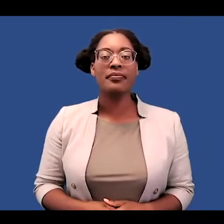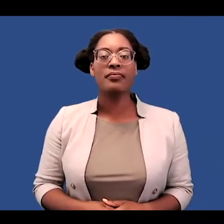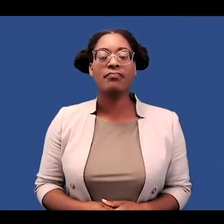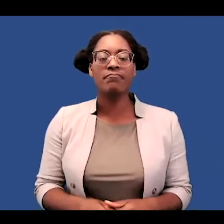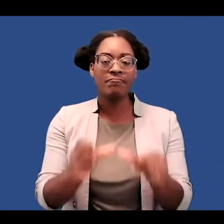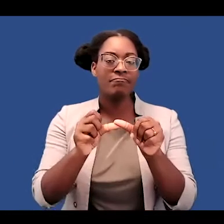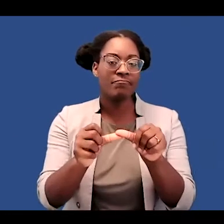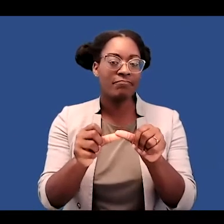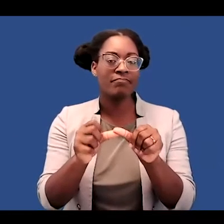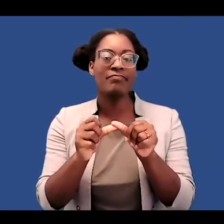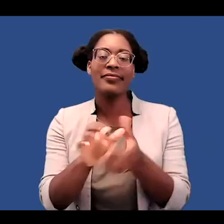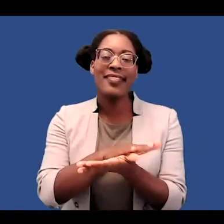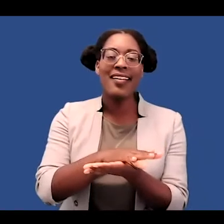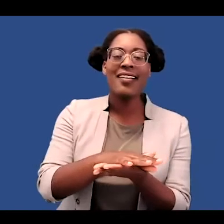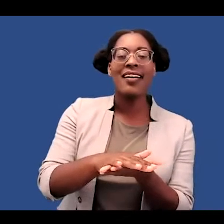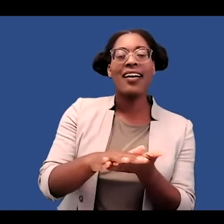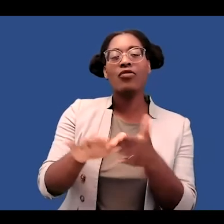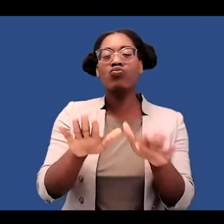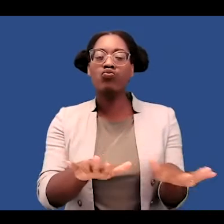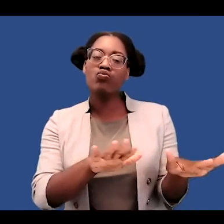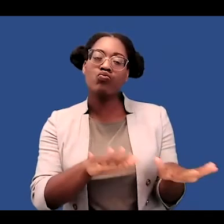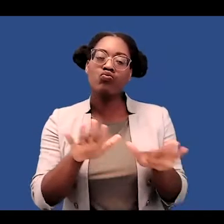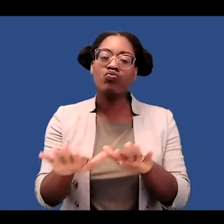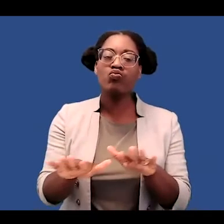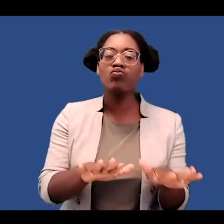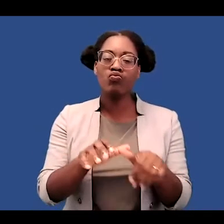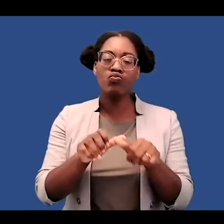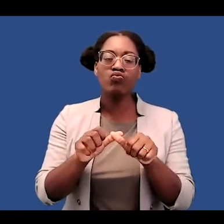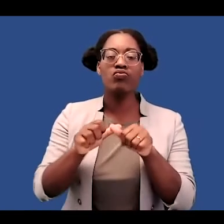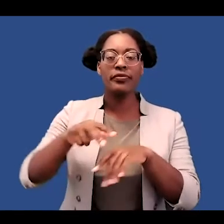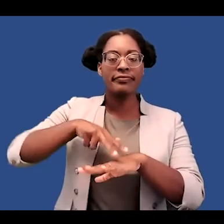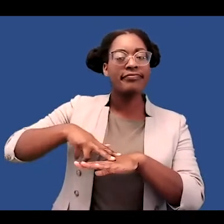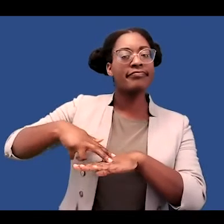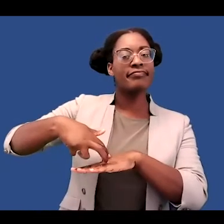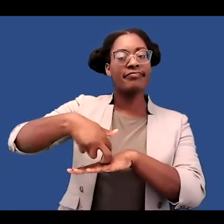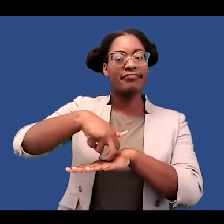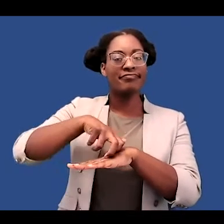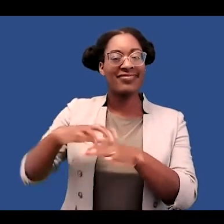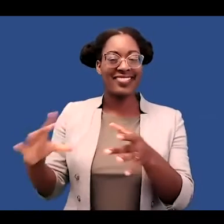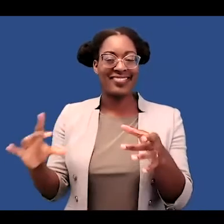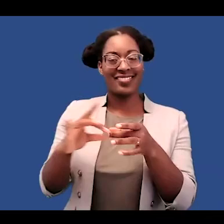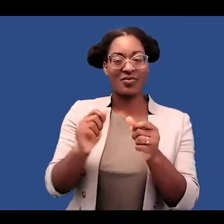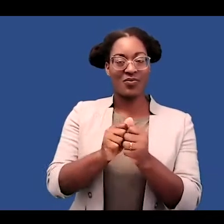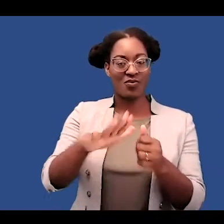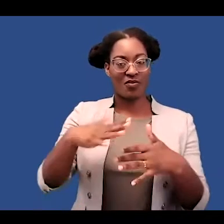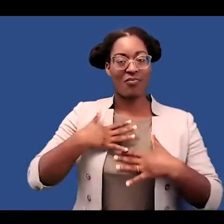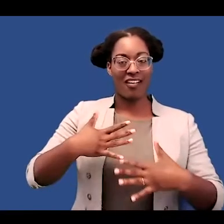back. Keep this flow nice and steady. Keep going around and linking this movement with your